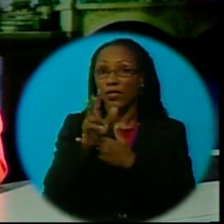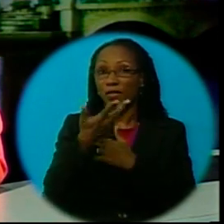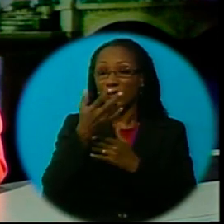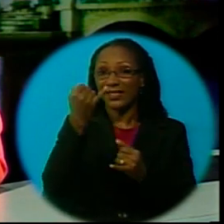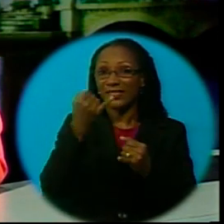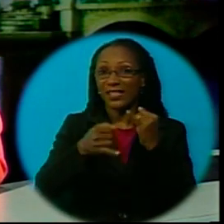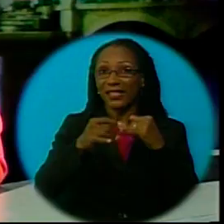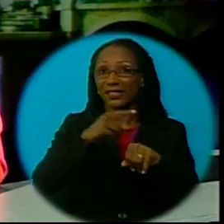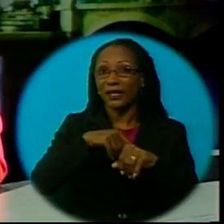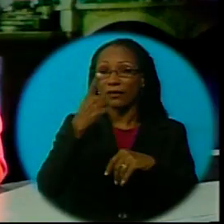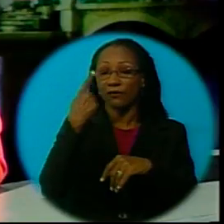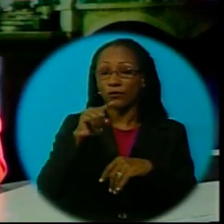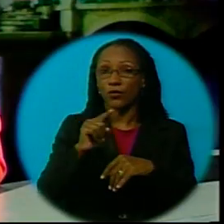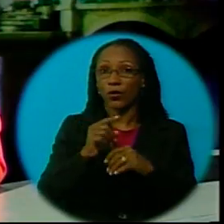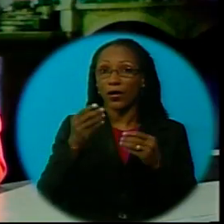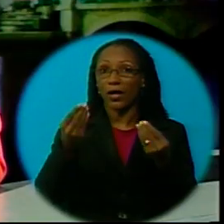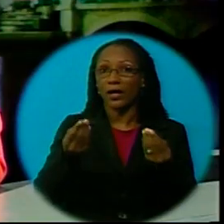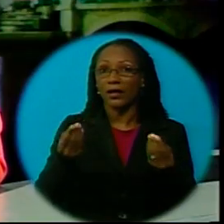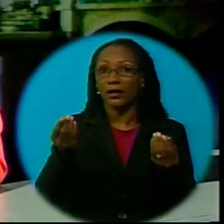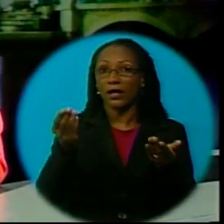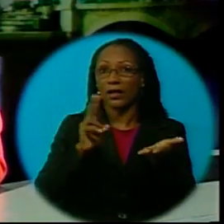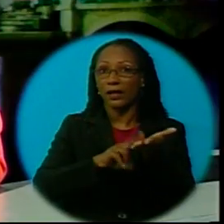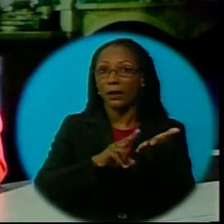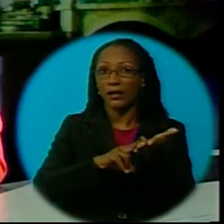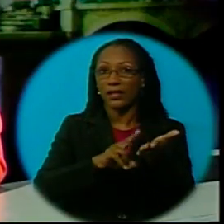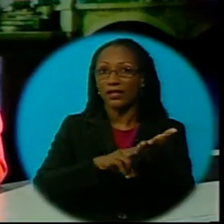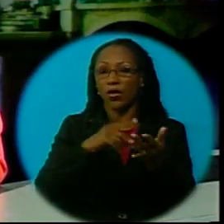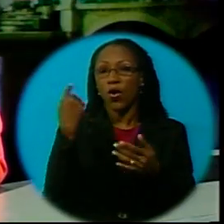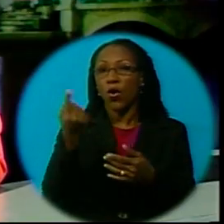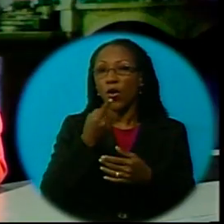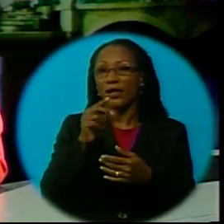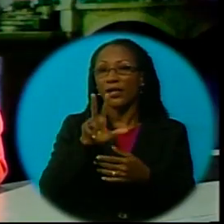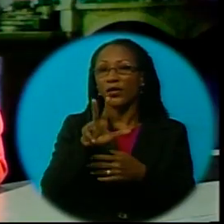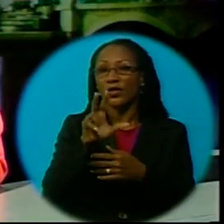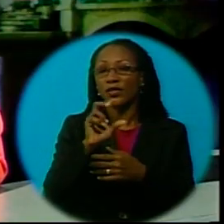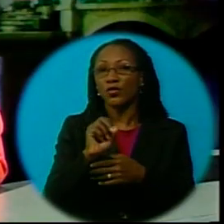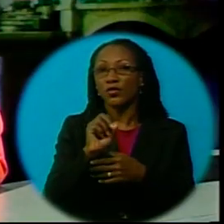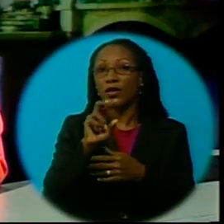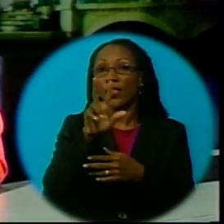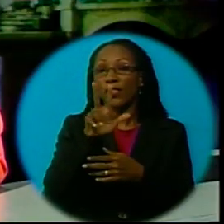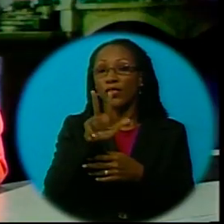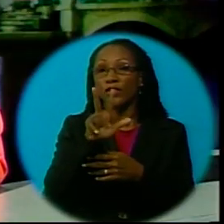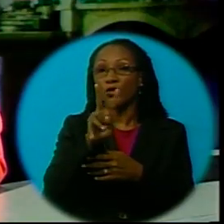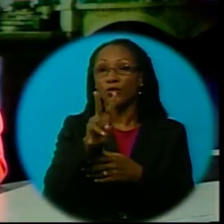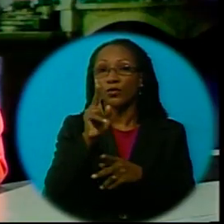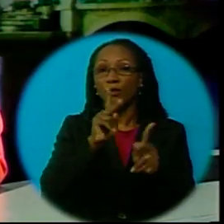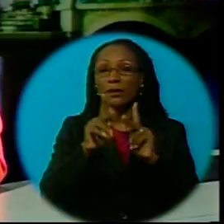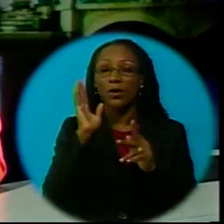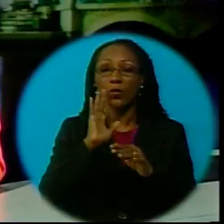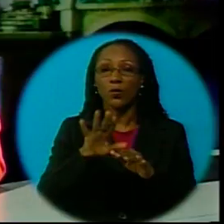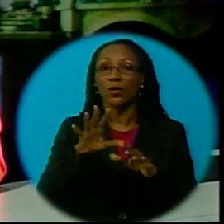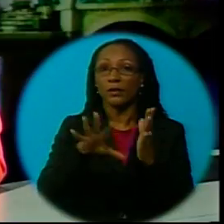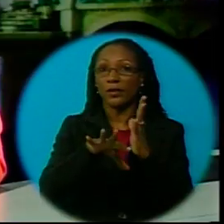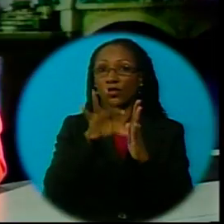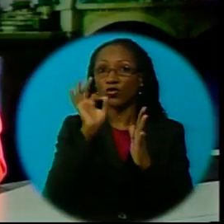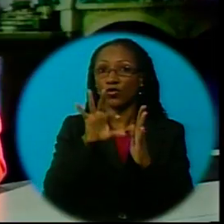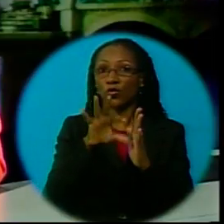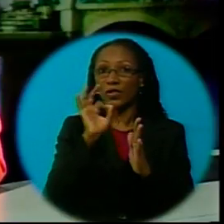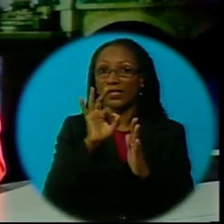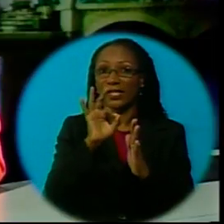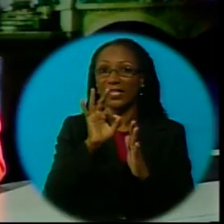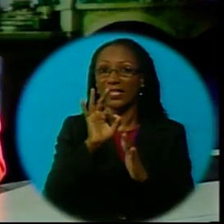early because only 32 will go forward based on their recipes. Mr. Edie says the chosen few will go through